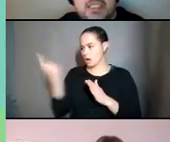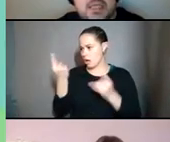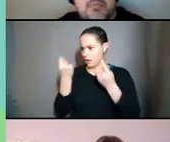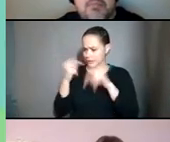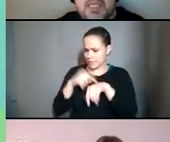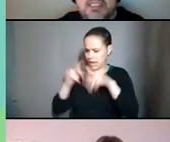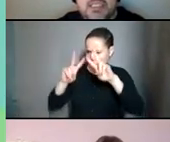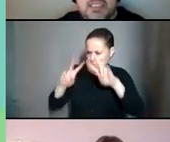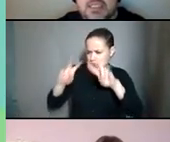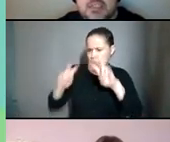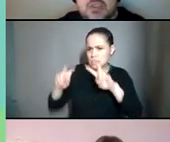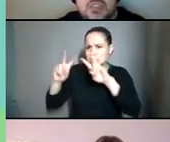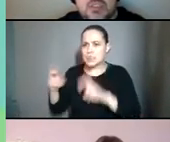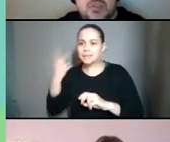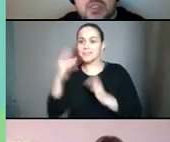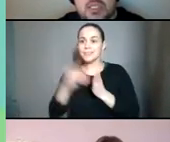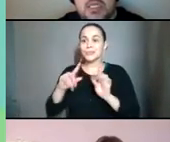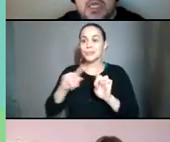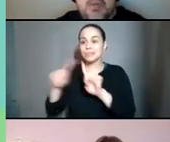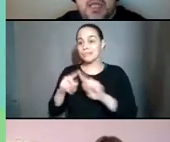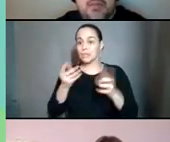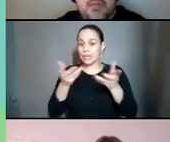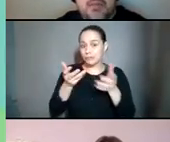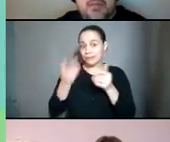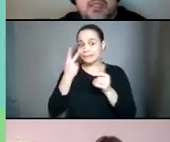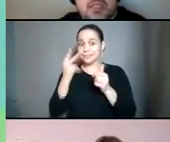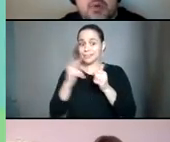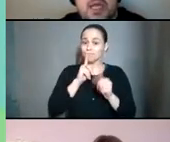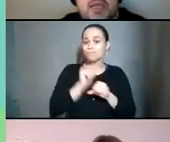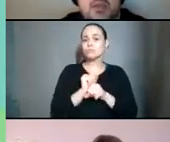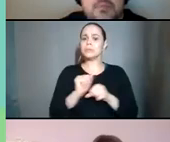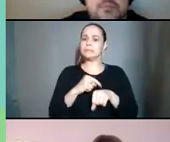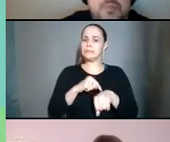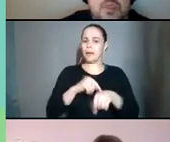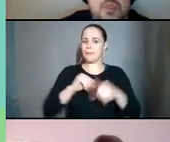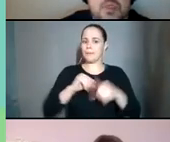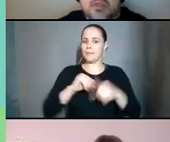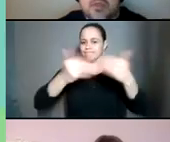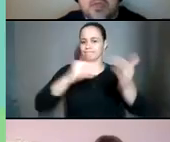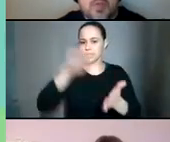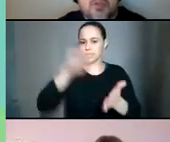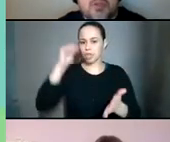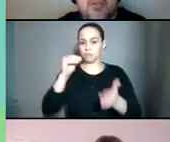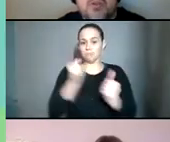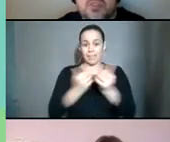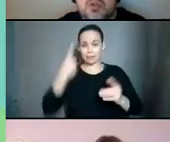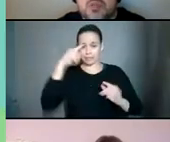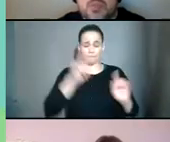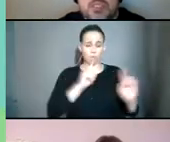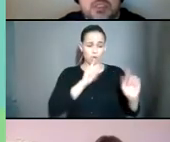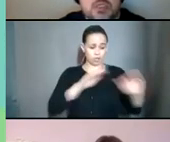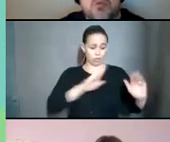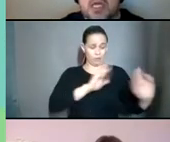student interactions to adapt in real time as students learn, collecting data on everything from student responses to clicks of the